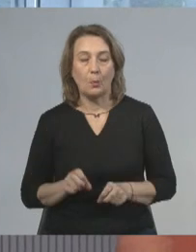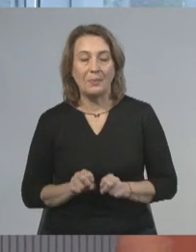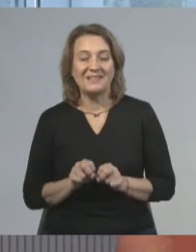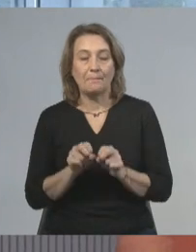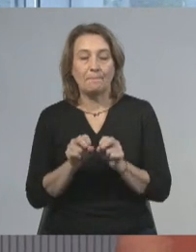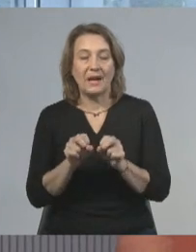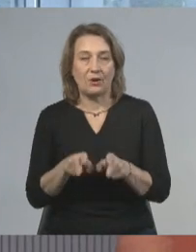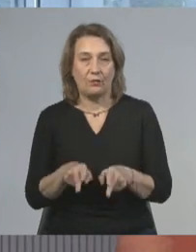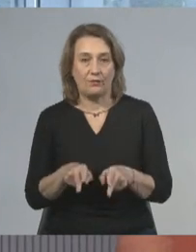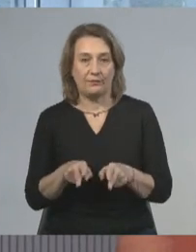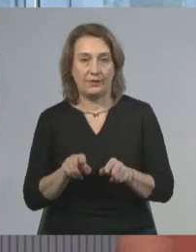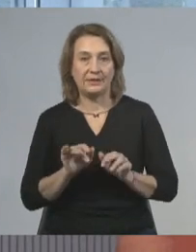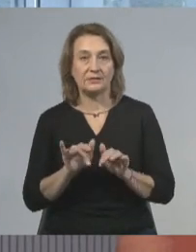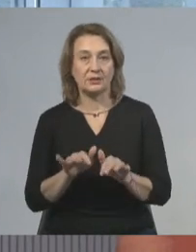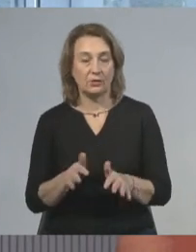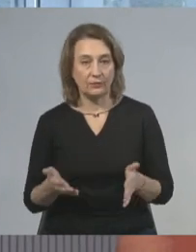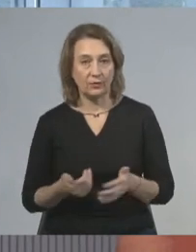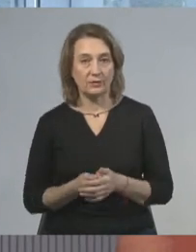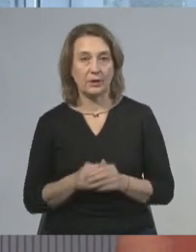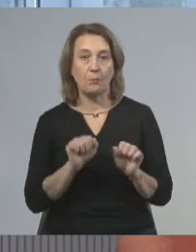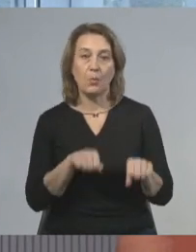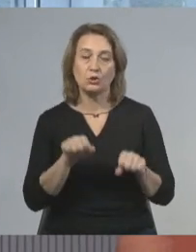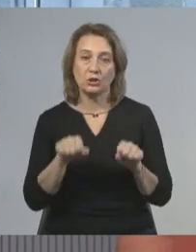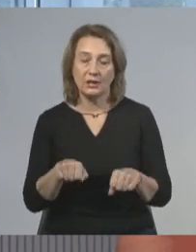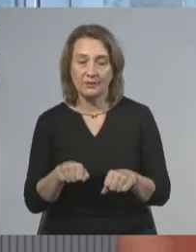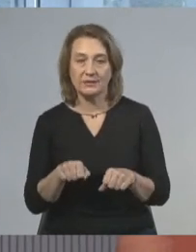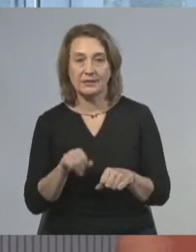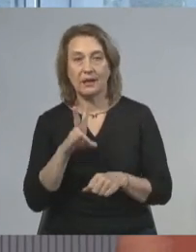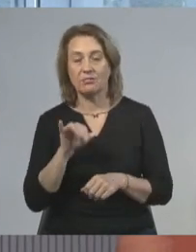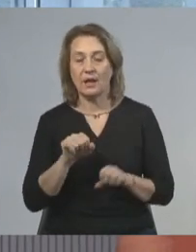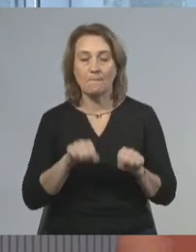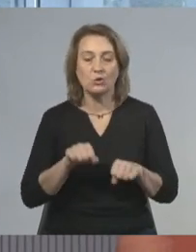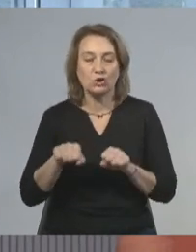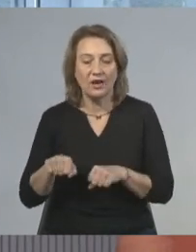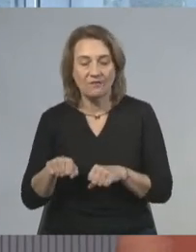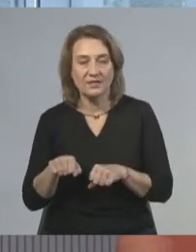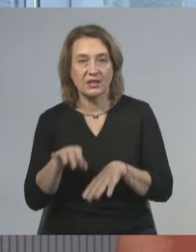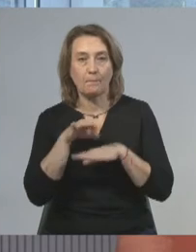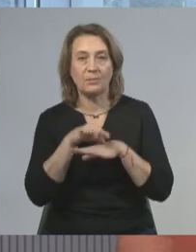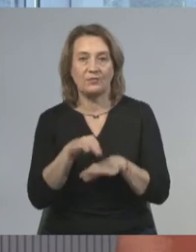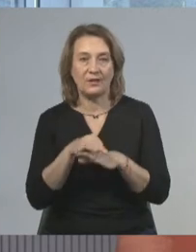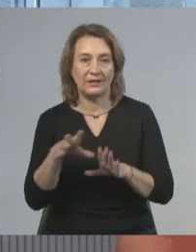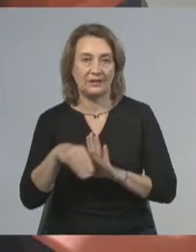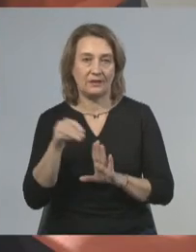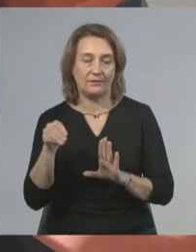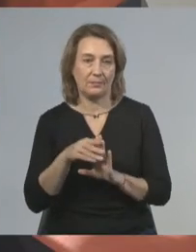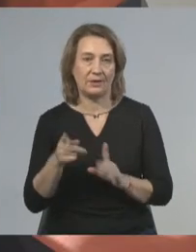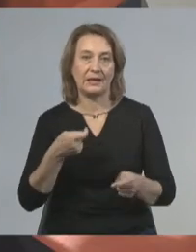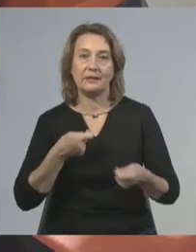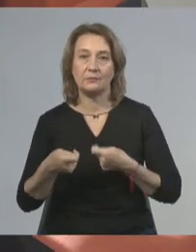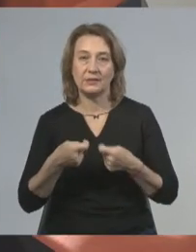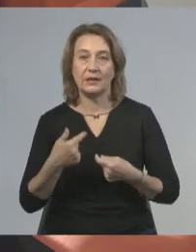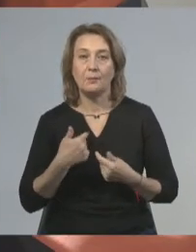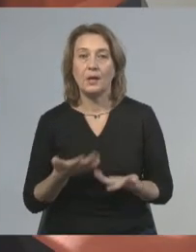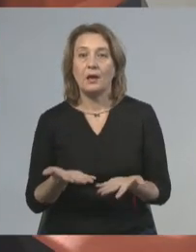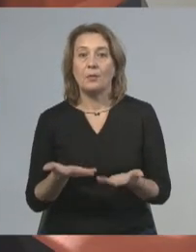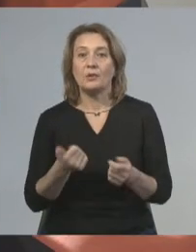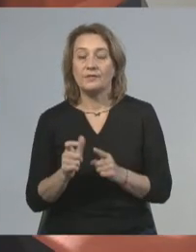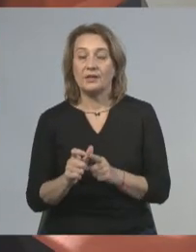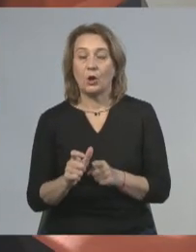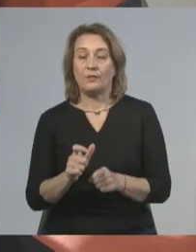on the safety component in the context of possibility or no possibility of holding elections these are civil